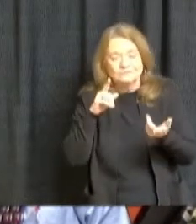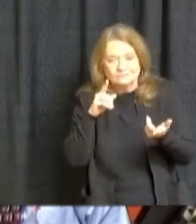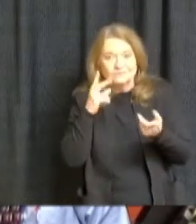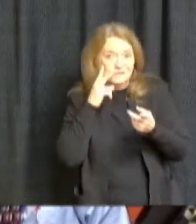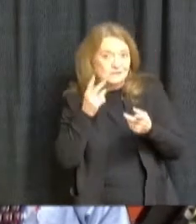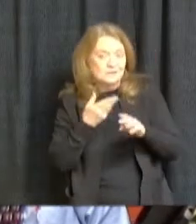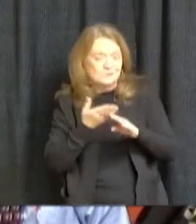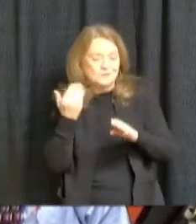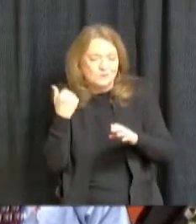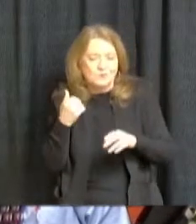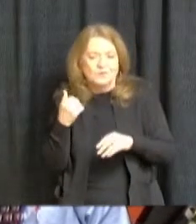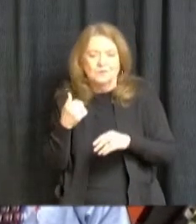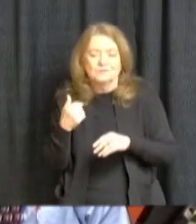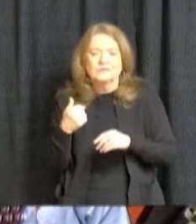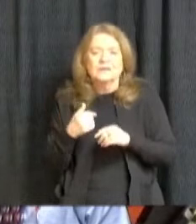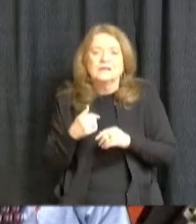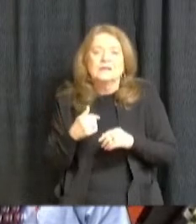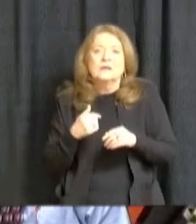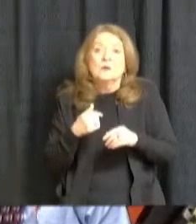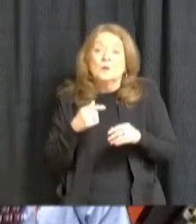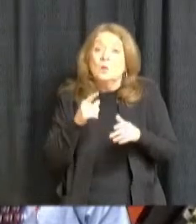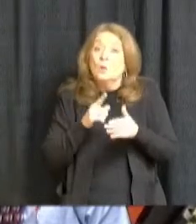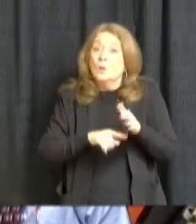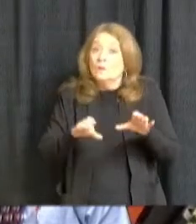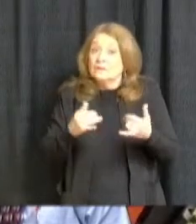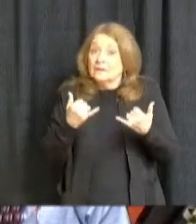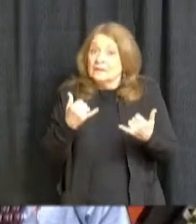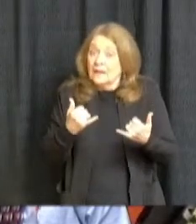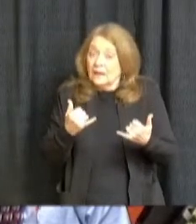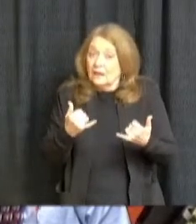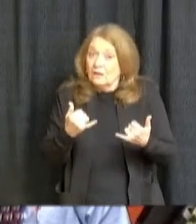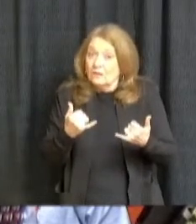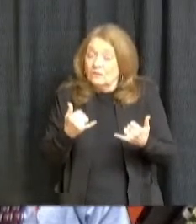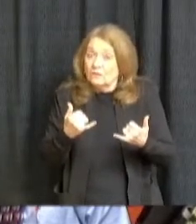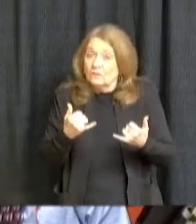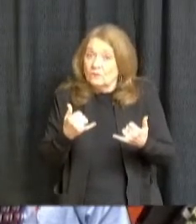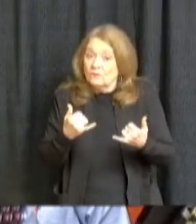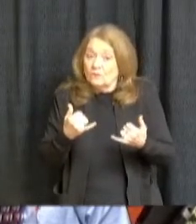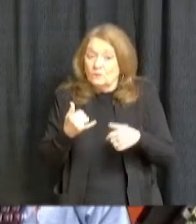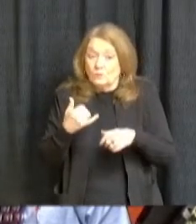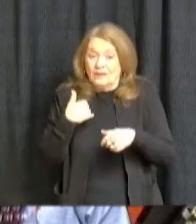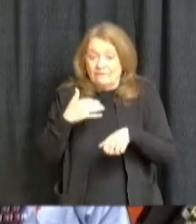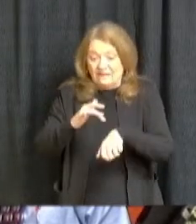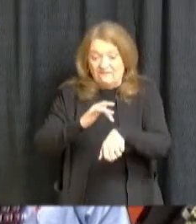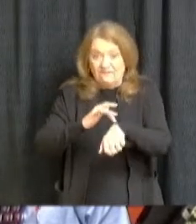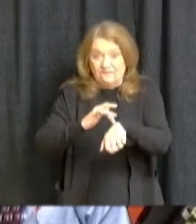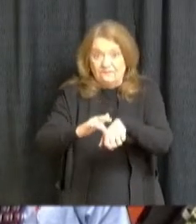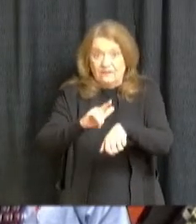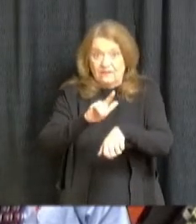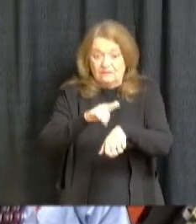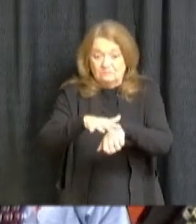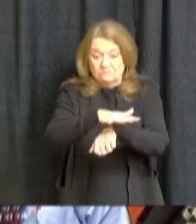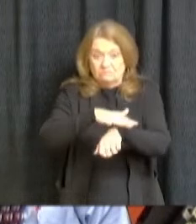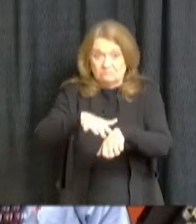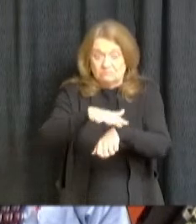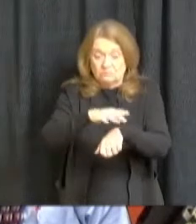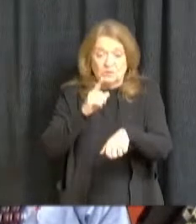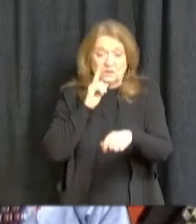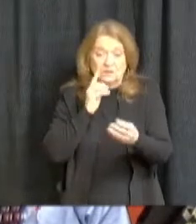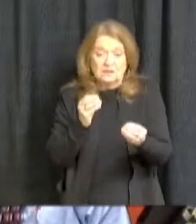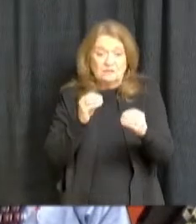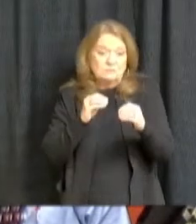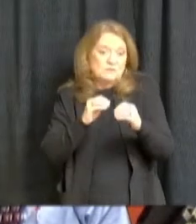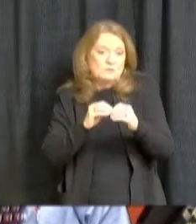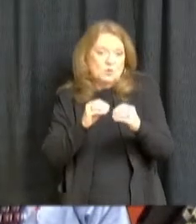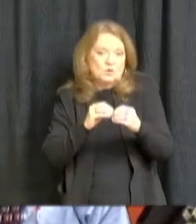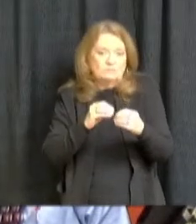before. What we've done now is we've just done the vacant lot. We think that might be more appealing to you